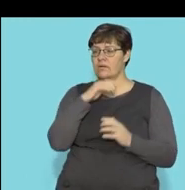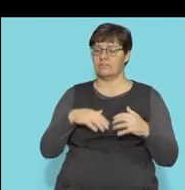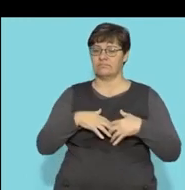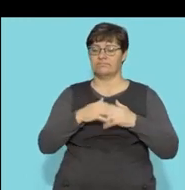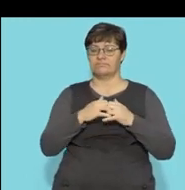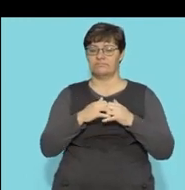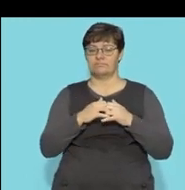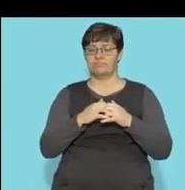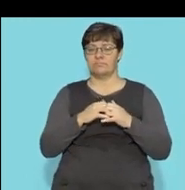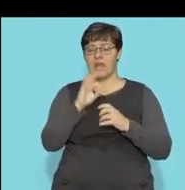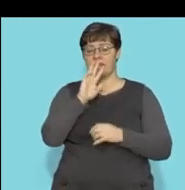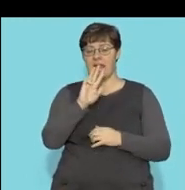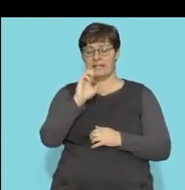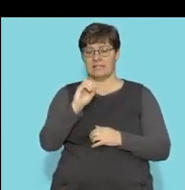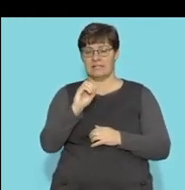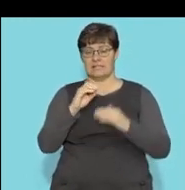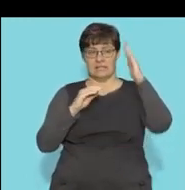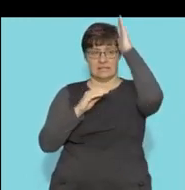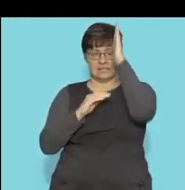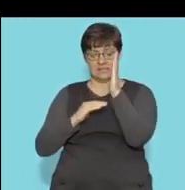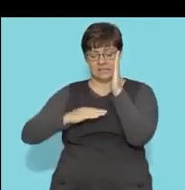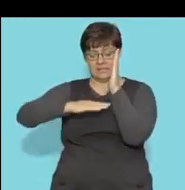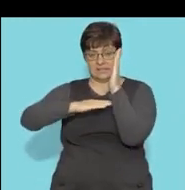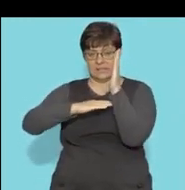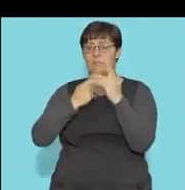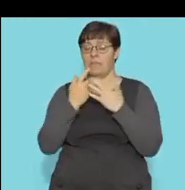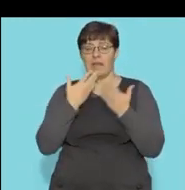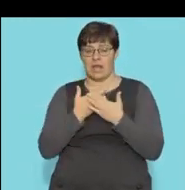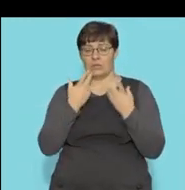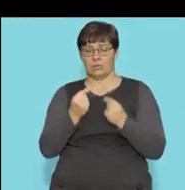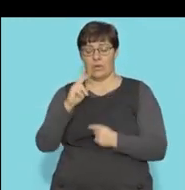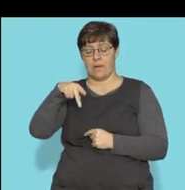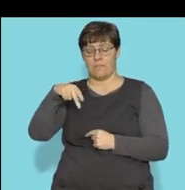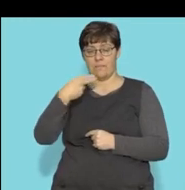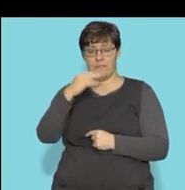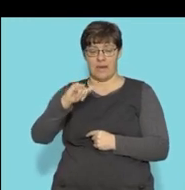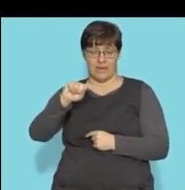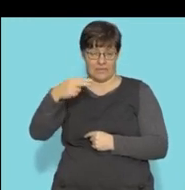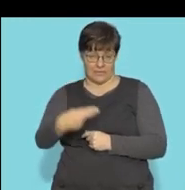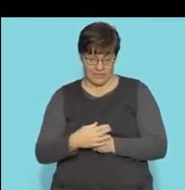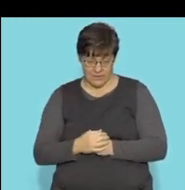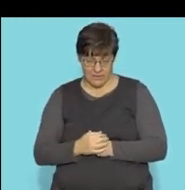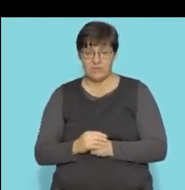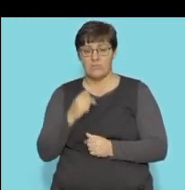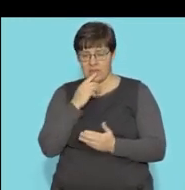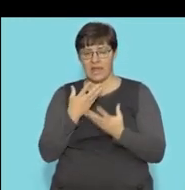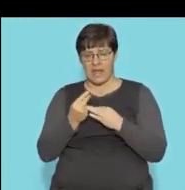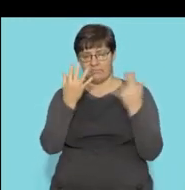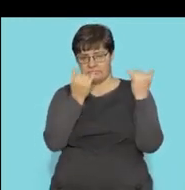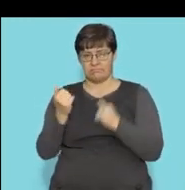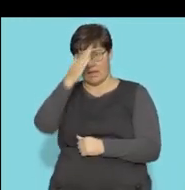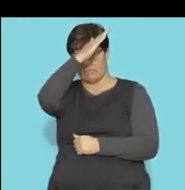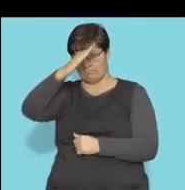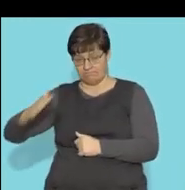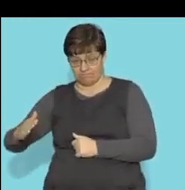I'm going to need to form a right angle triangle so that I can do Pythagoras, because that will allow me to